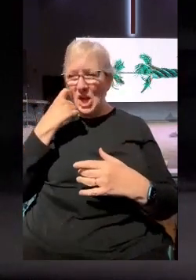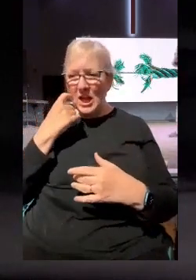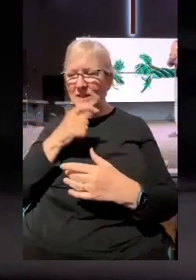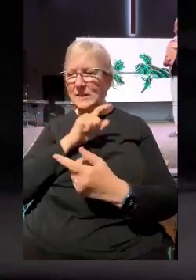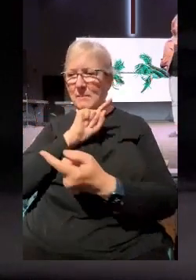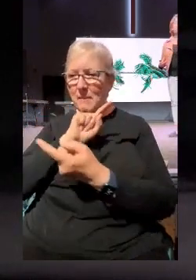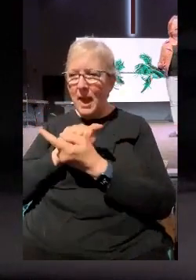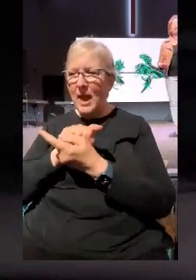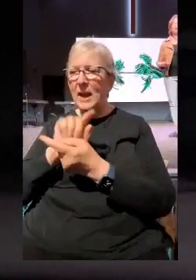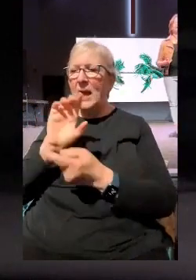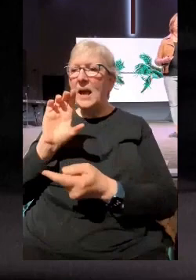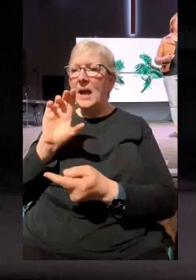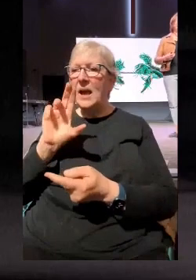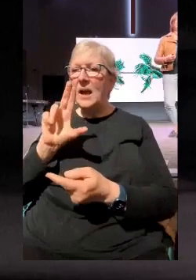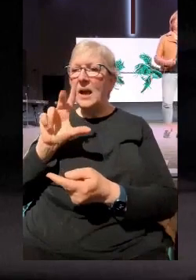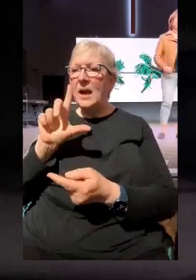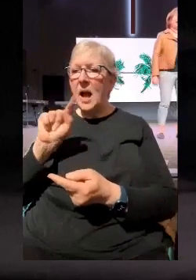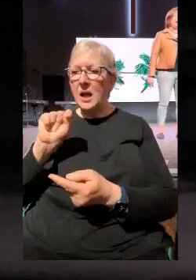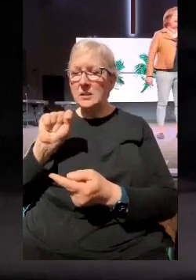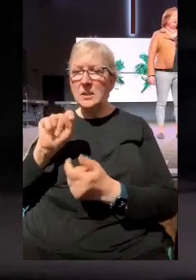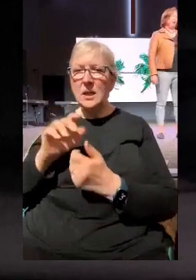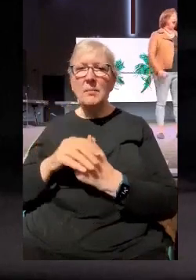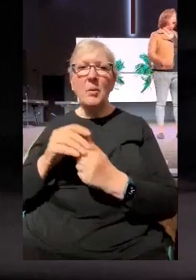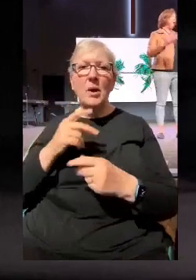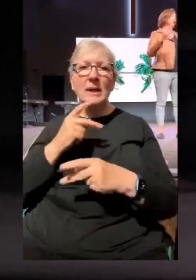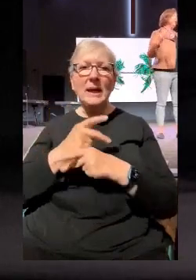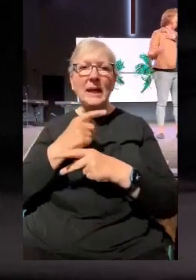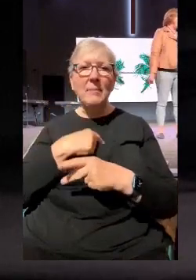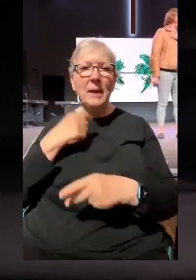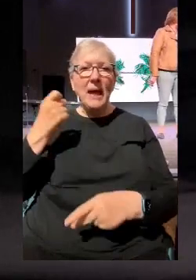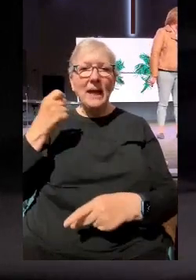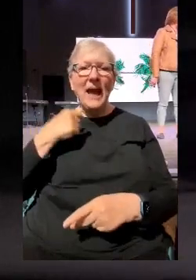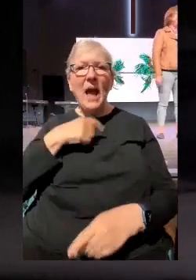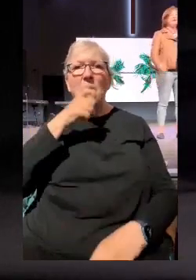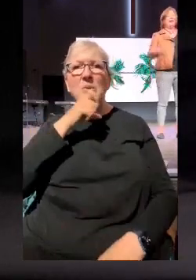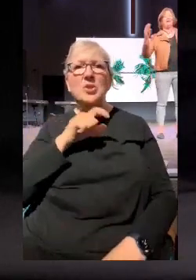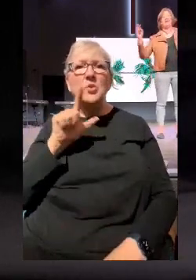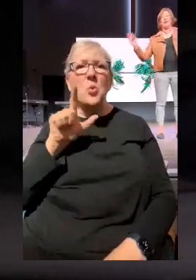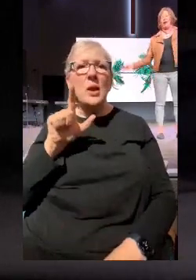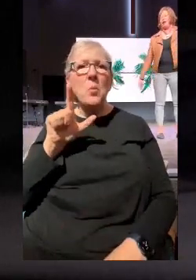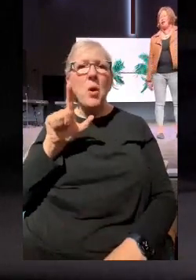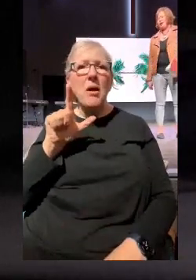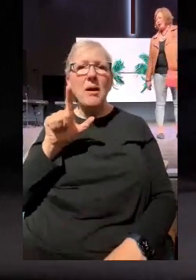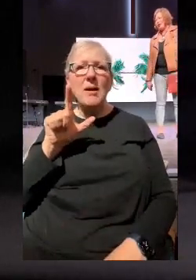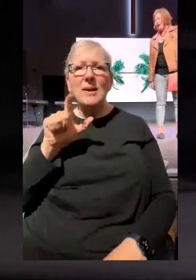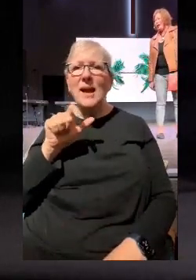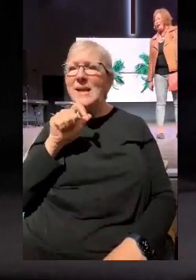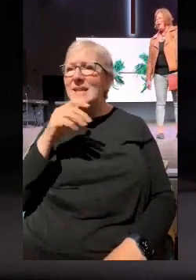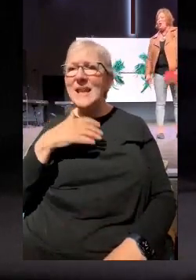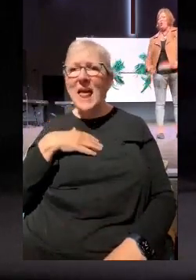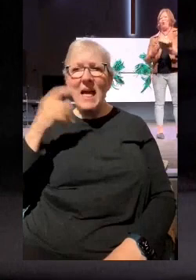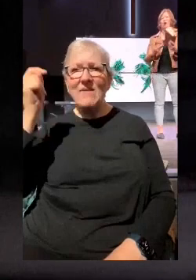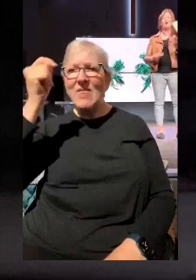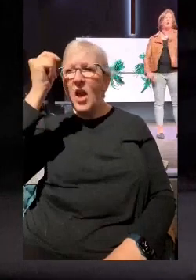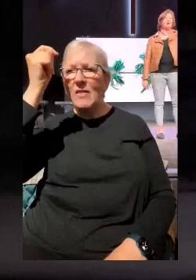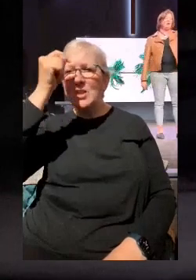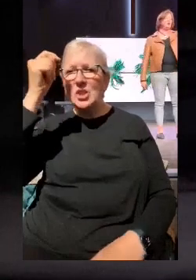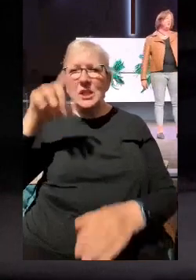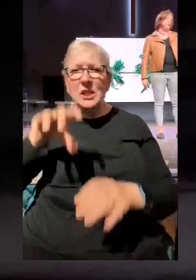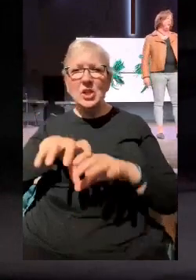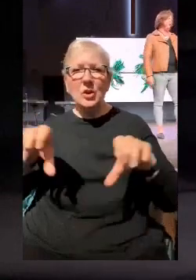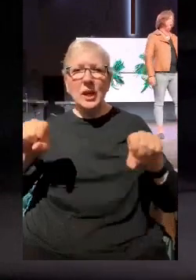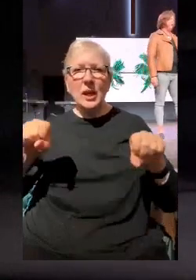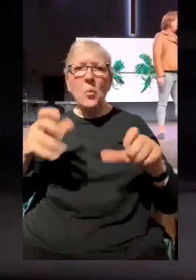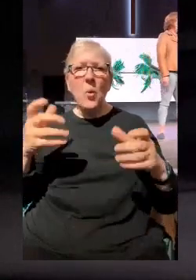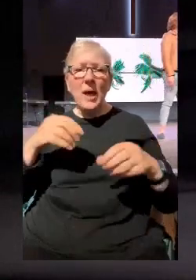what was it that kept me hanging secure? I was 21. I did not have a theology degree. What was it in this book